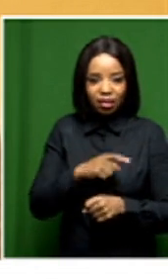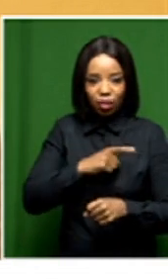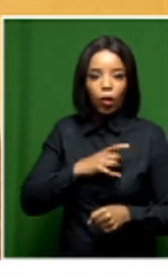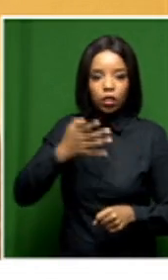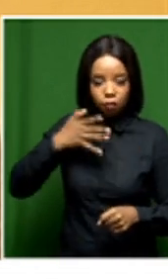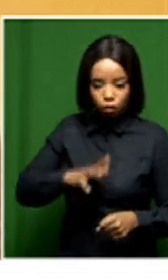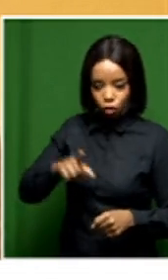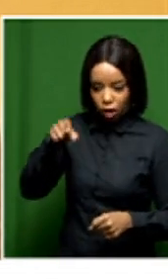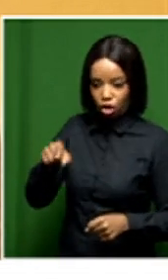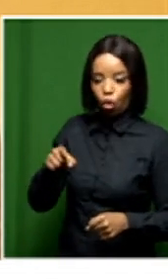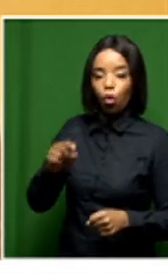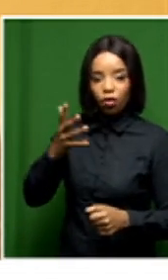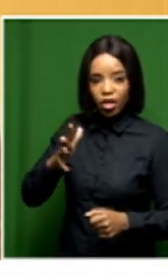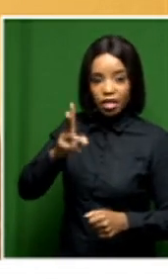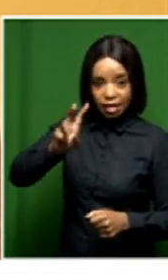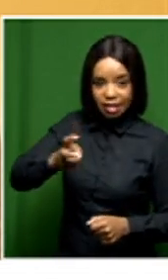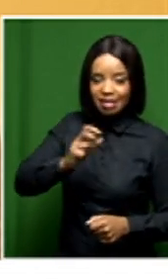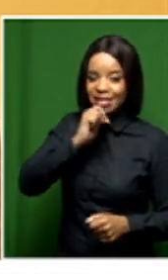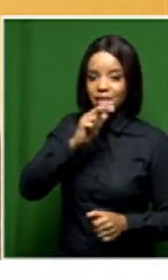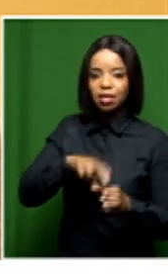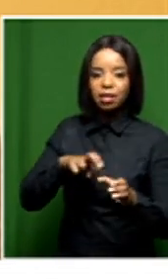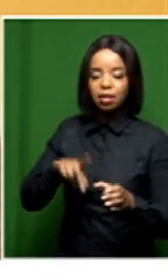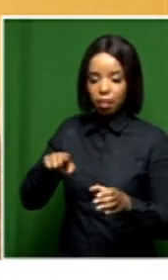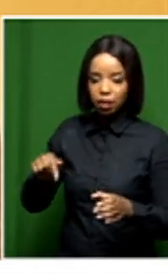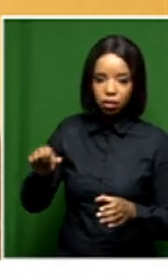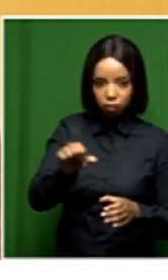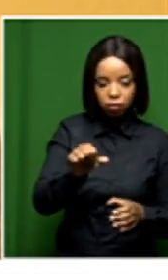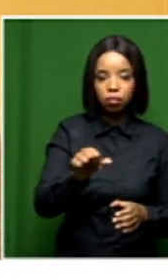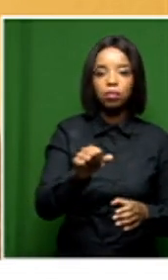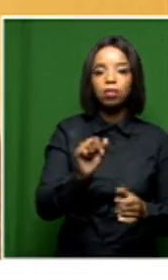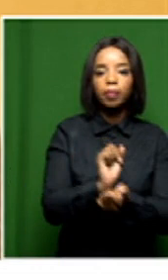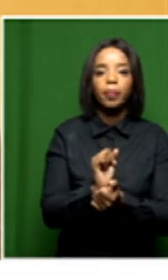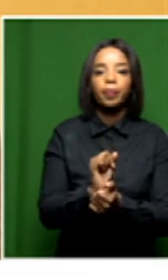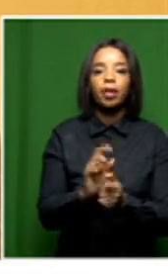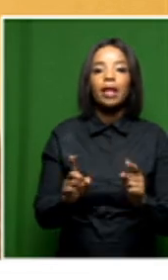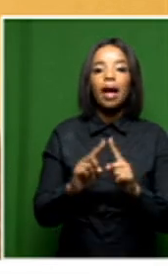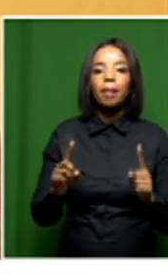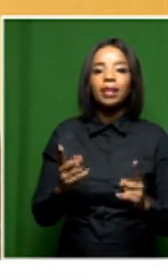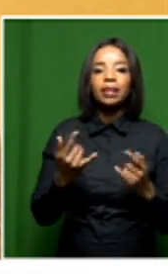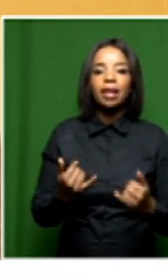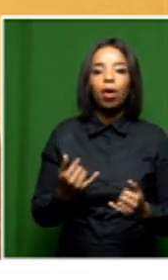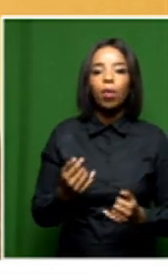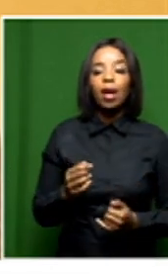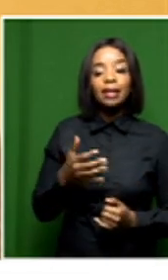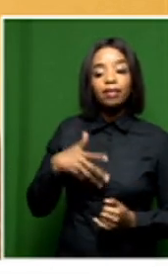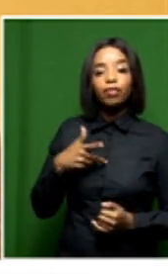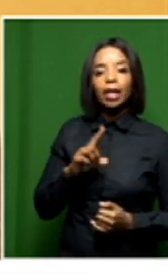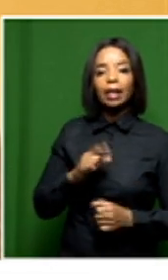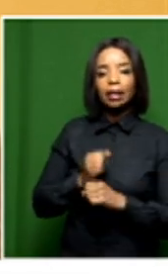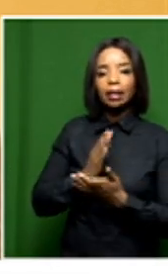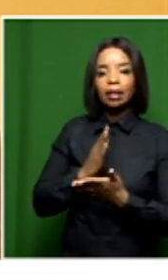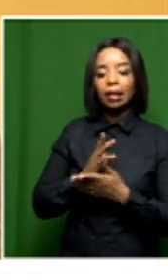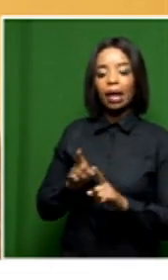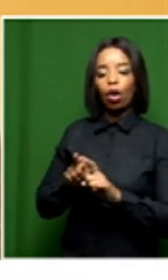that this individual is actually in the wrong, does not deserve to get the 350. Let me just make